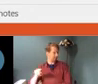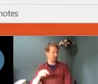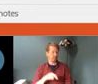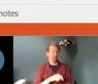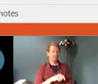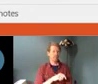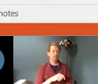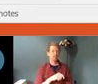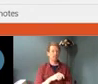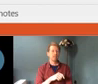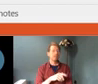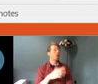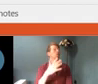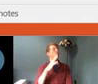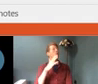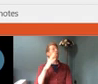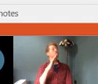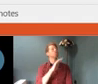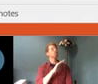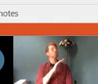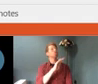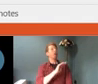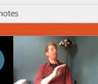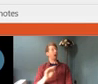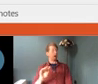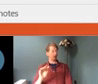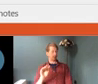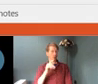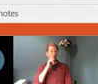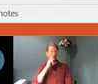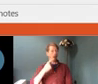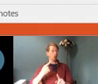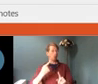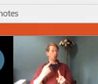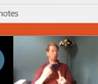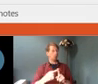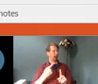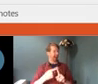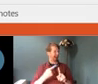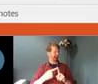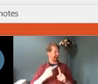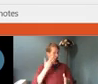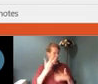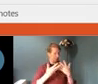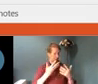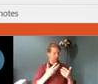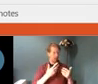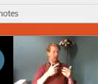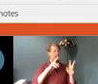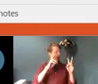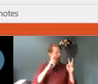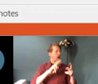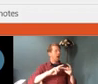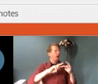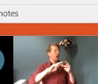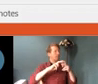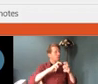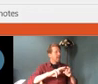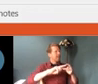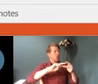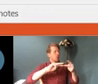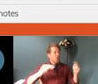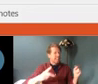First of all, just as a reminder, I would like to just go through quickly what am I going to talk about when I talk about forensic genetics and what markers